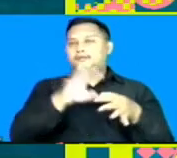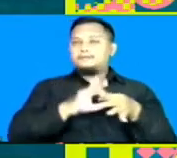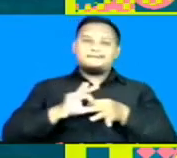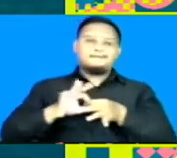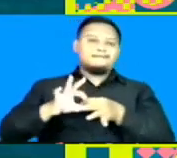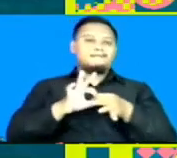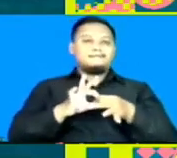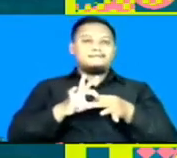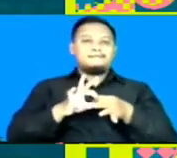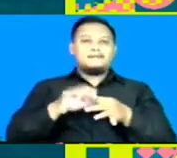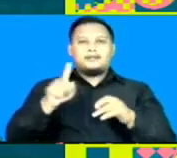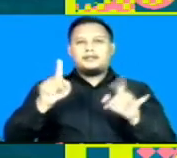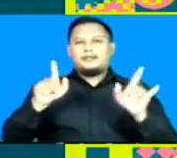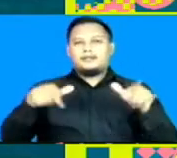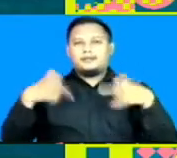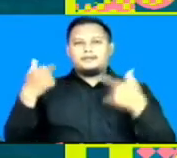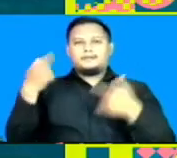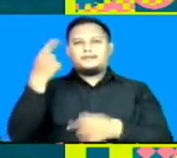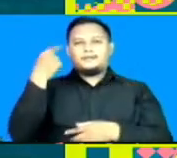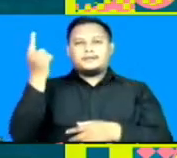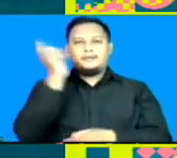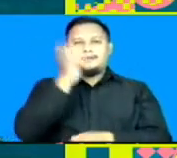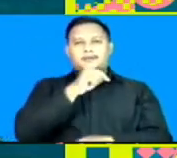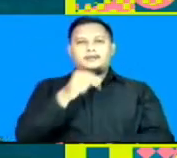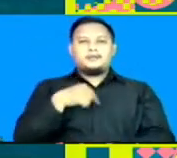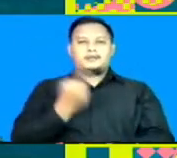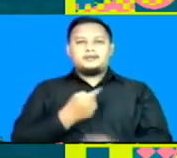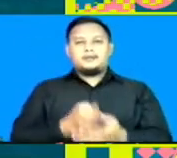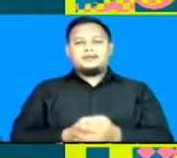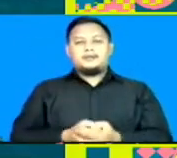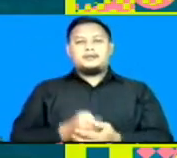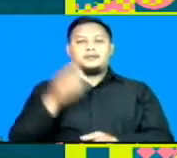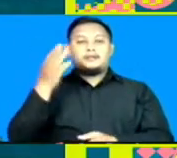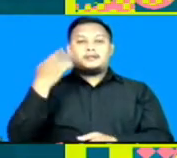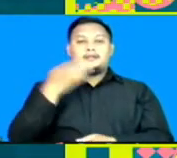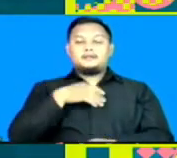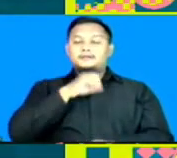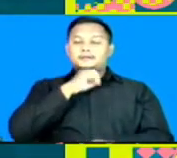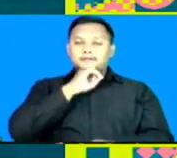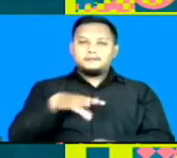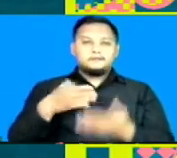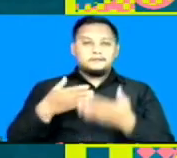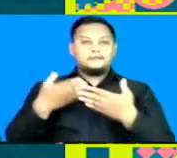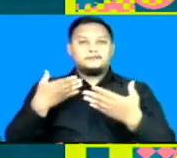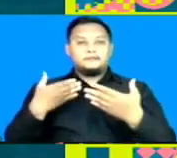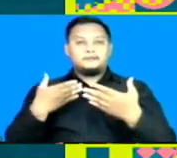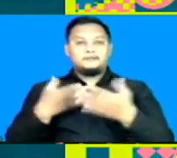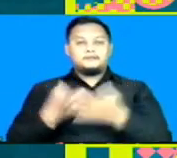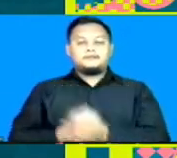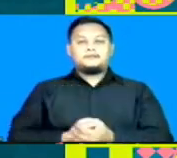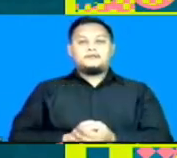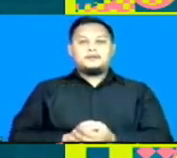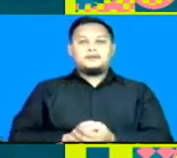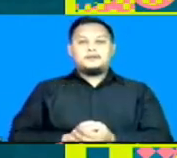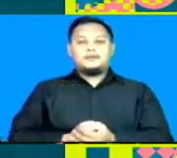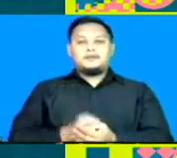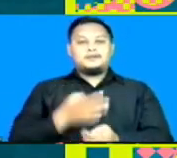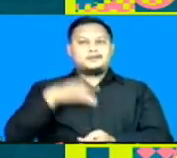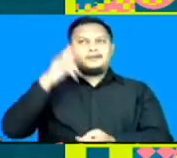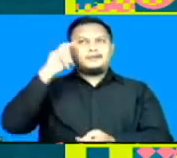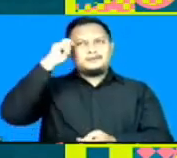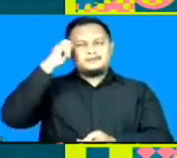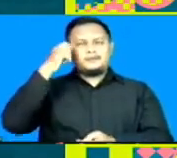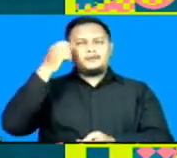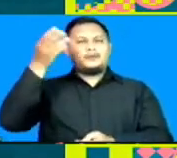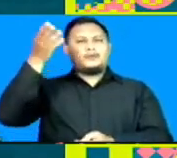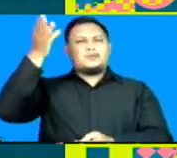as I introduced in very early in our childhood. I recall in elementary school, I remember that there were